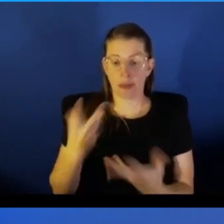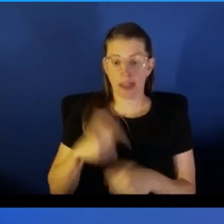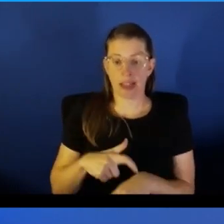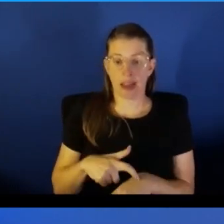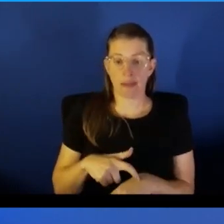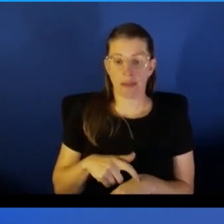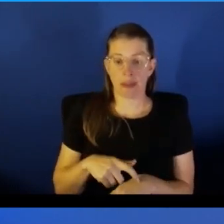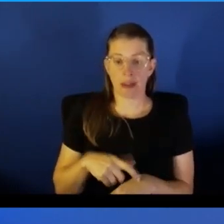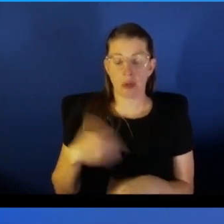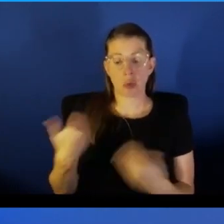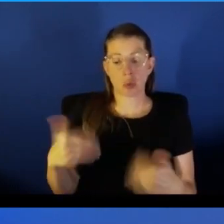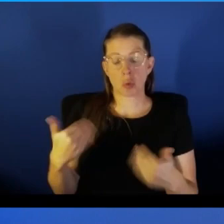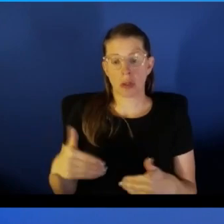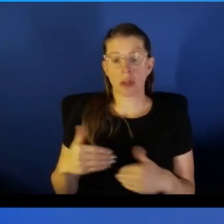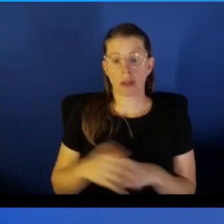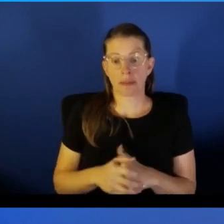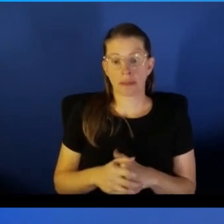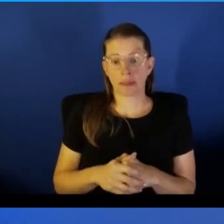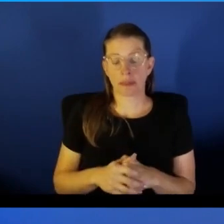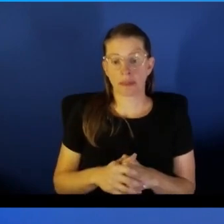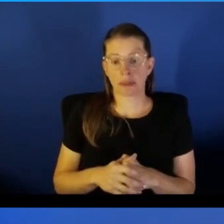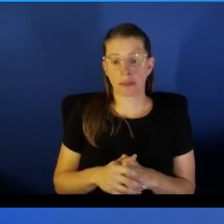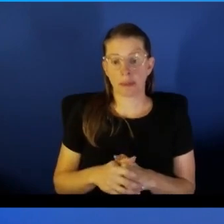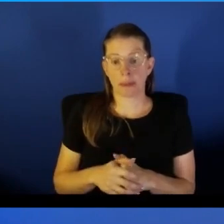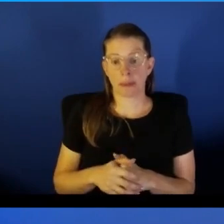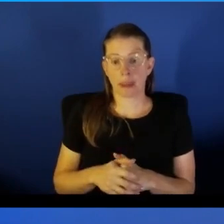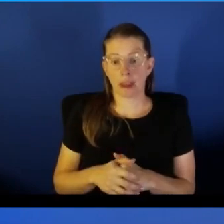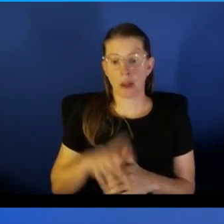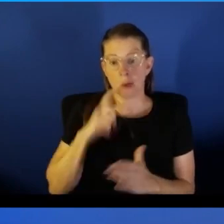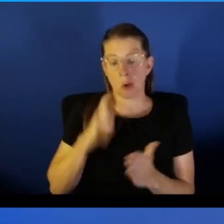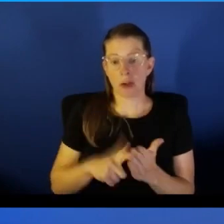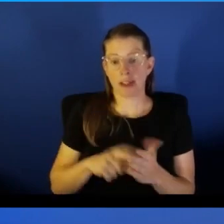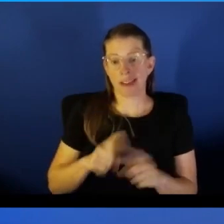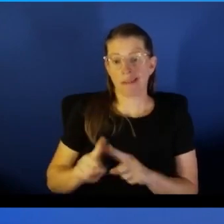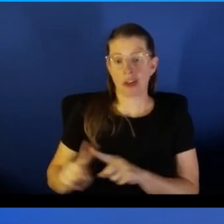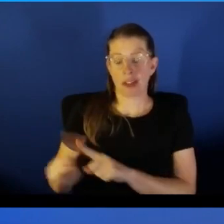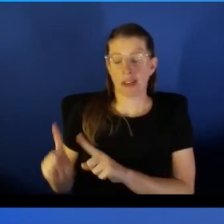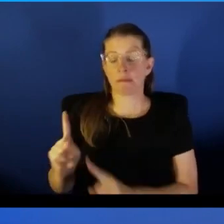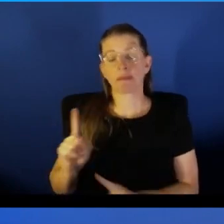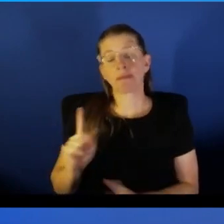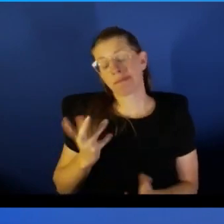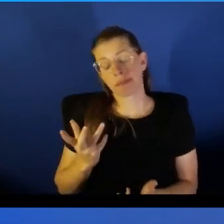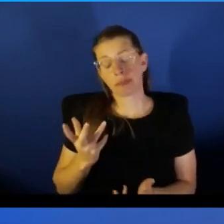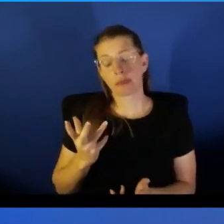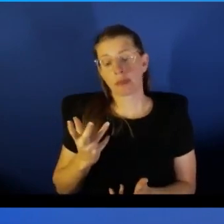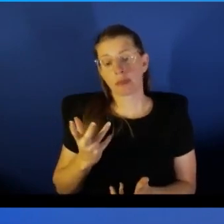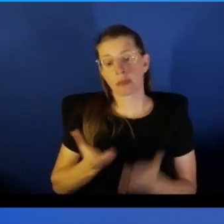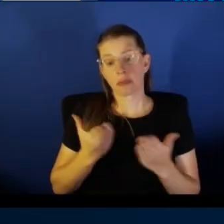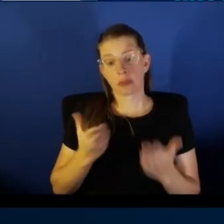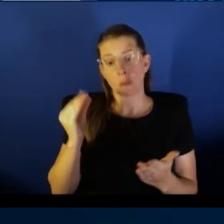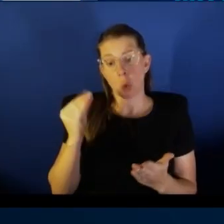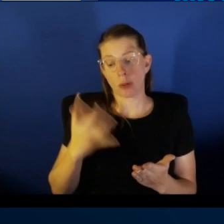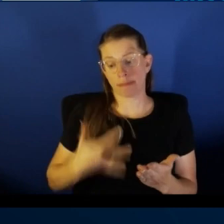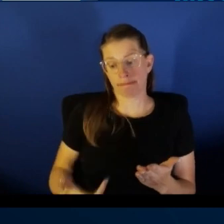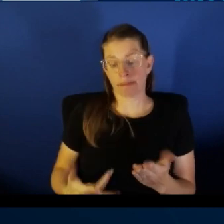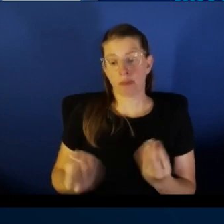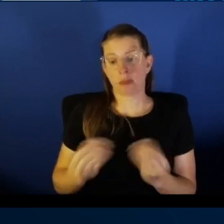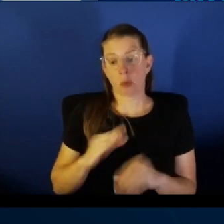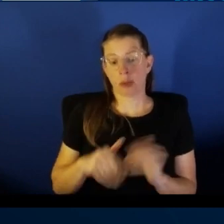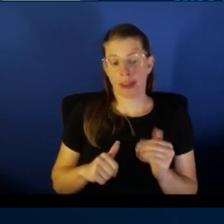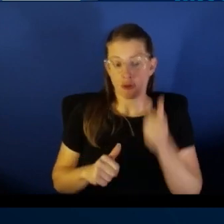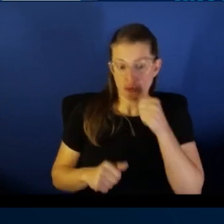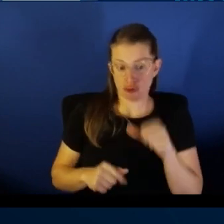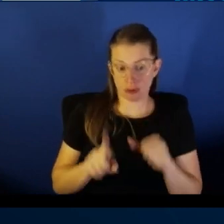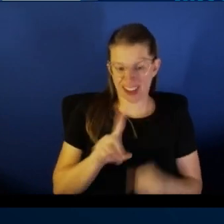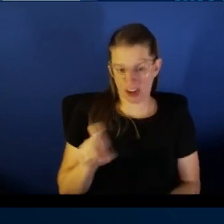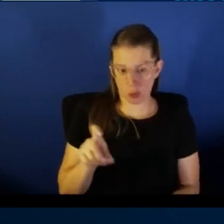at a high frequency, and so looking at differences in those pieces. And you brought up boys being more likely to be diagnosed, and